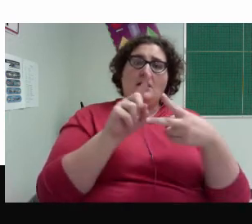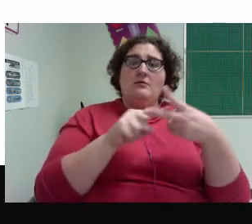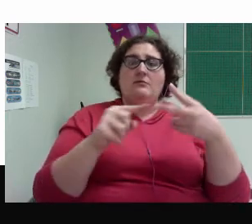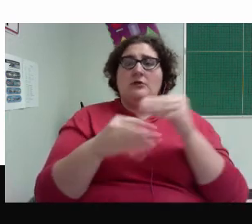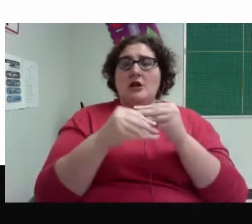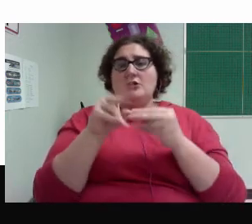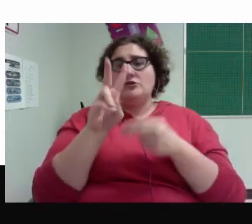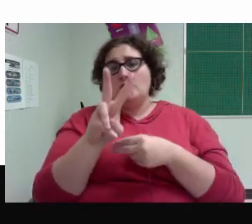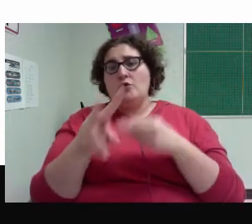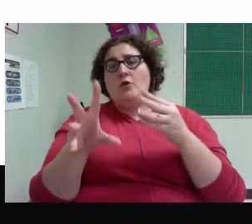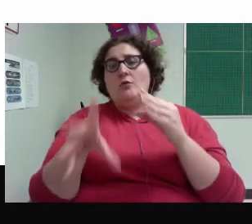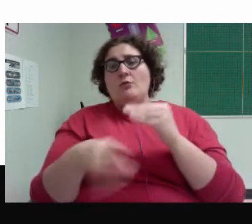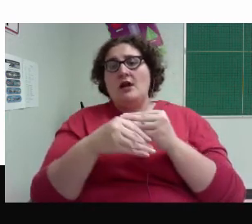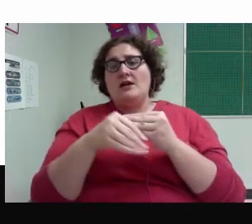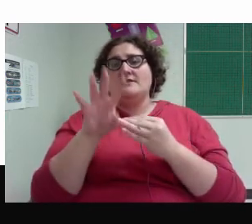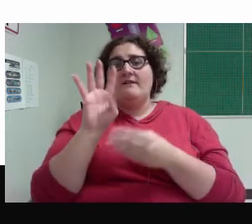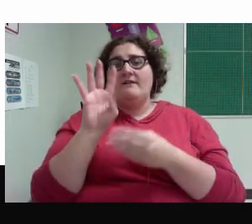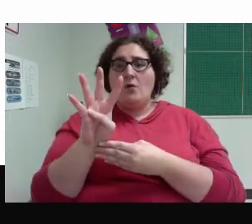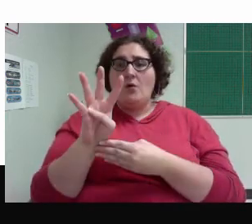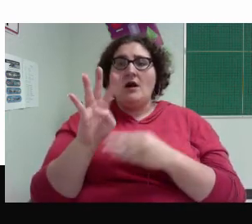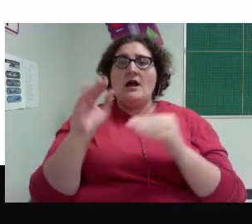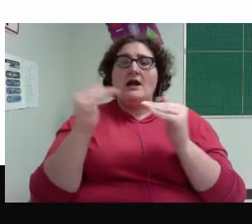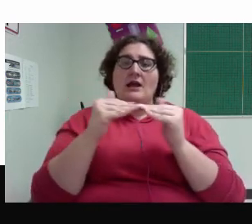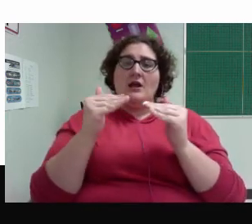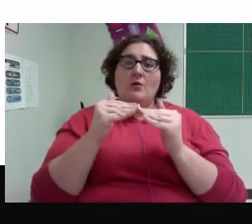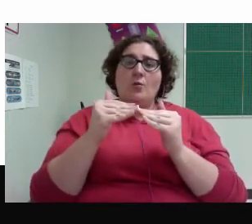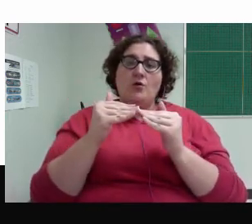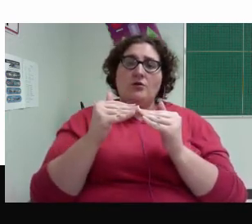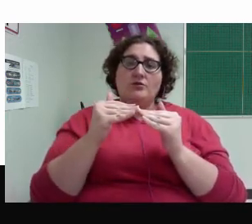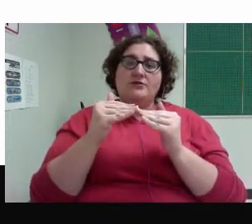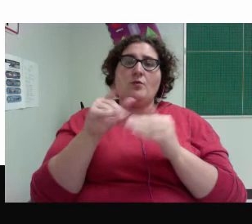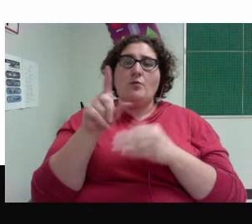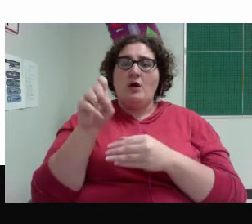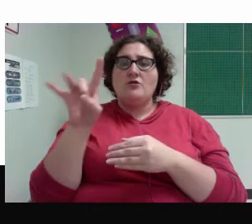2 plus angle 4 equals 180.